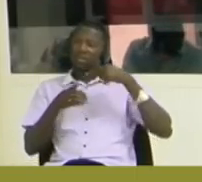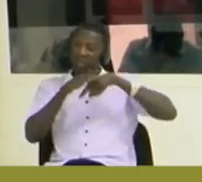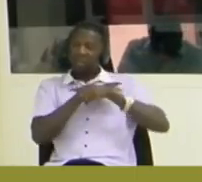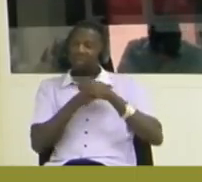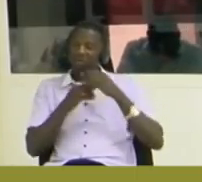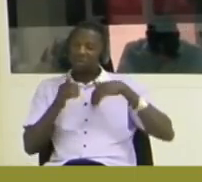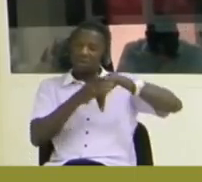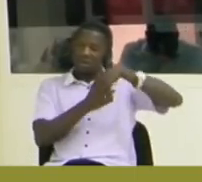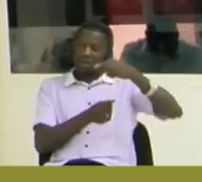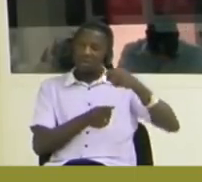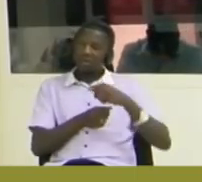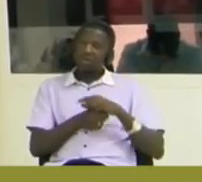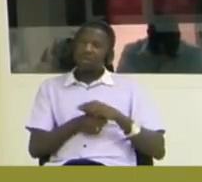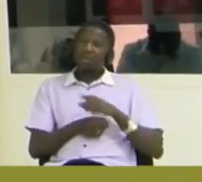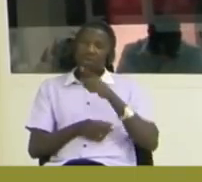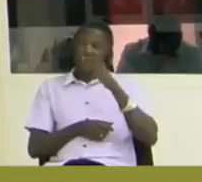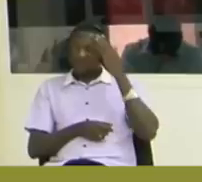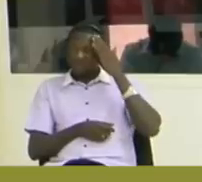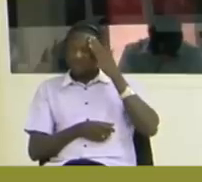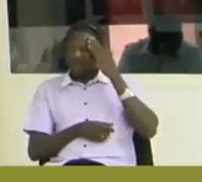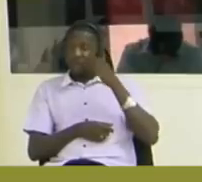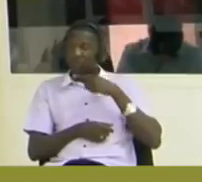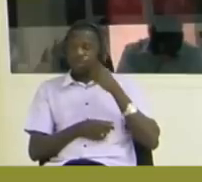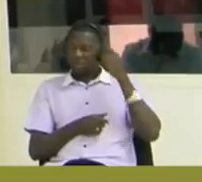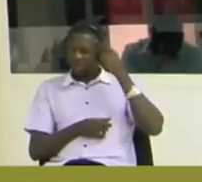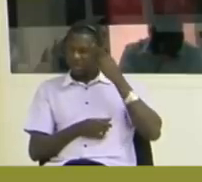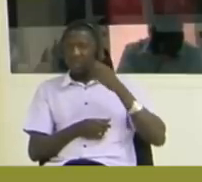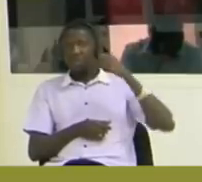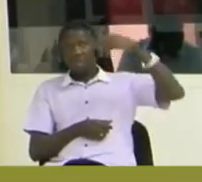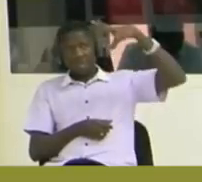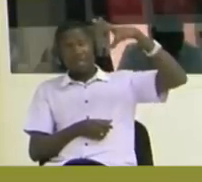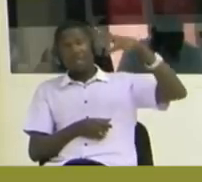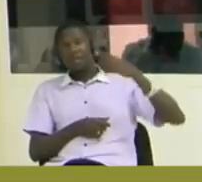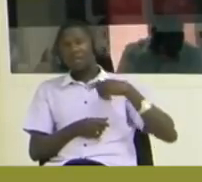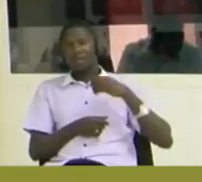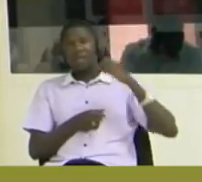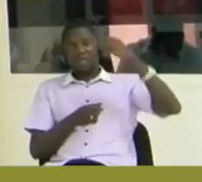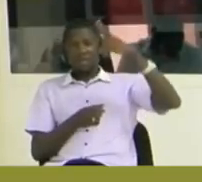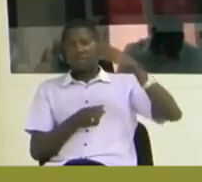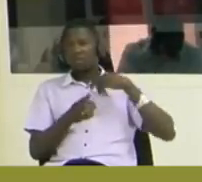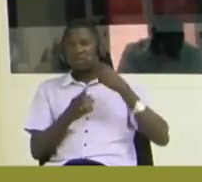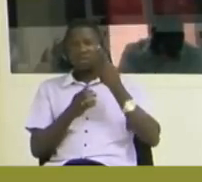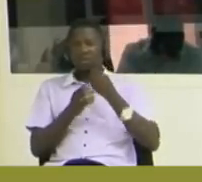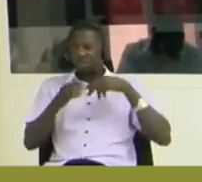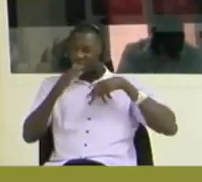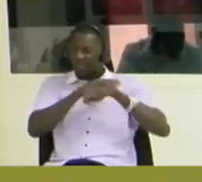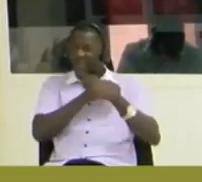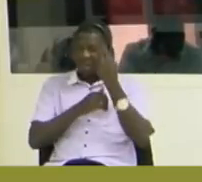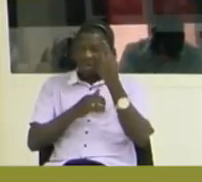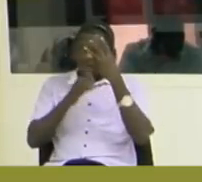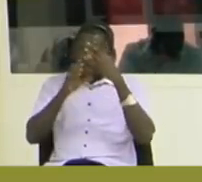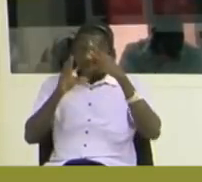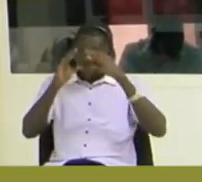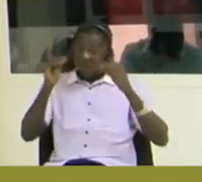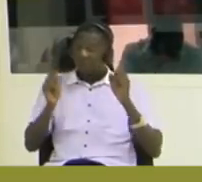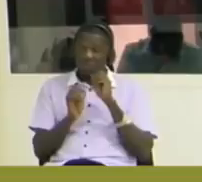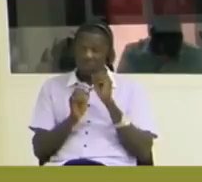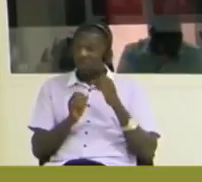to land. Yes, sir. You would imagine that there would be lights, and that the lights would not be limited to inside the house.